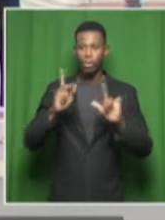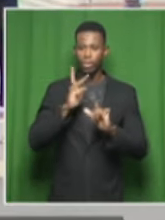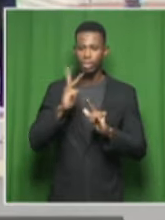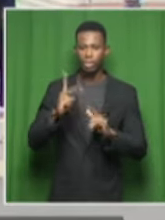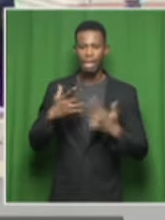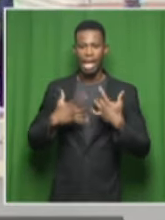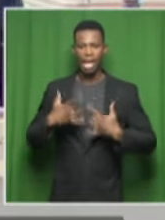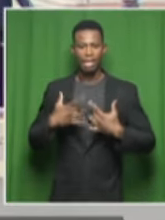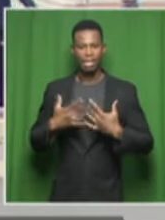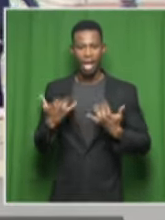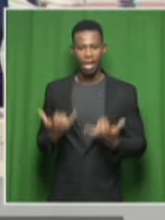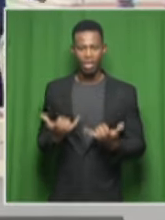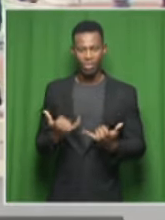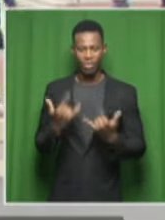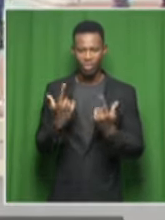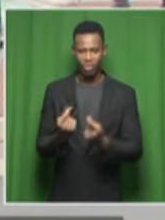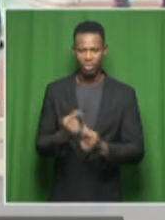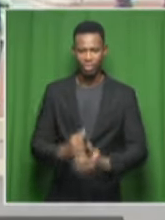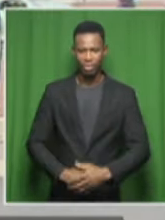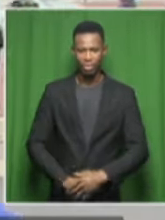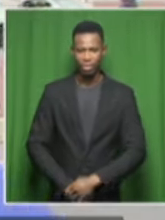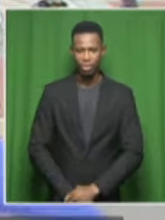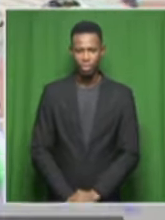exciting Isan is going to be through Iguijo.